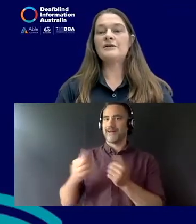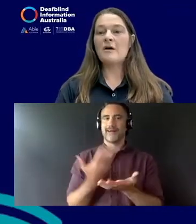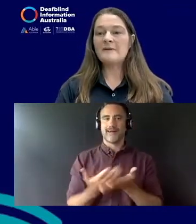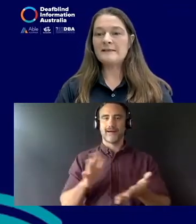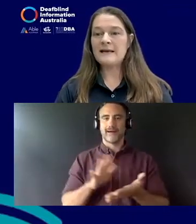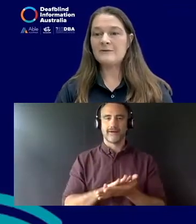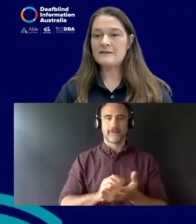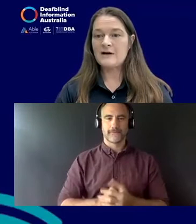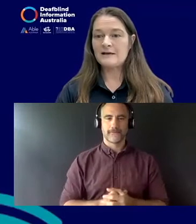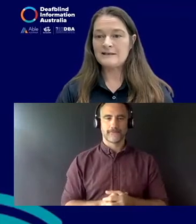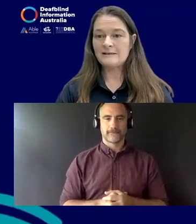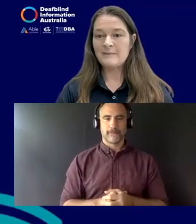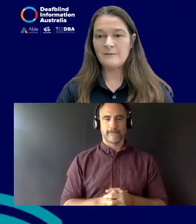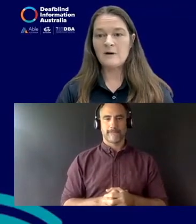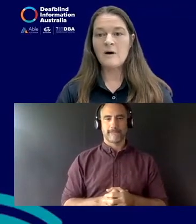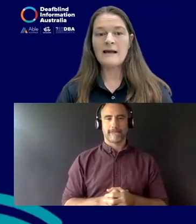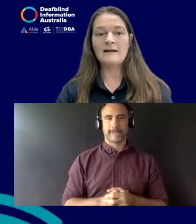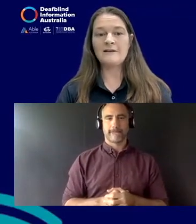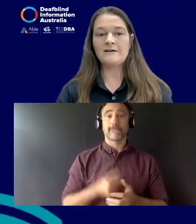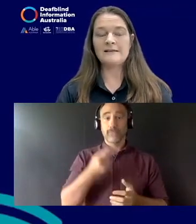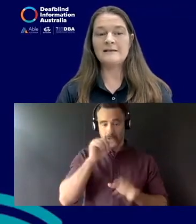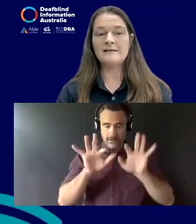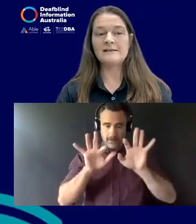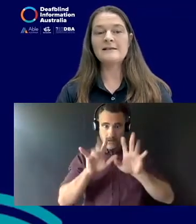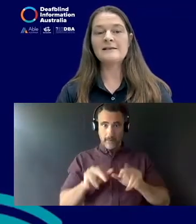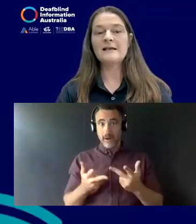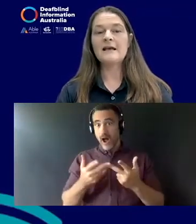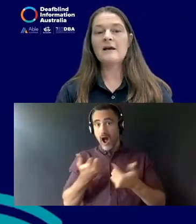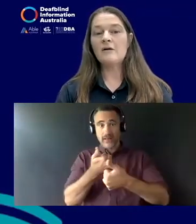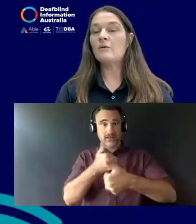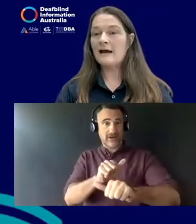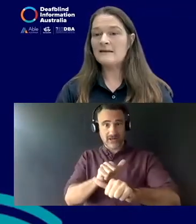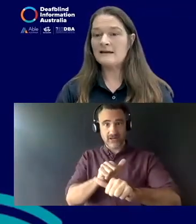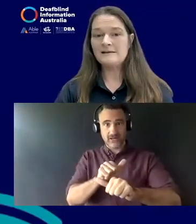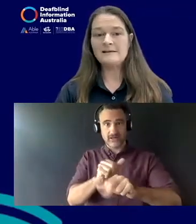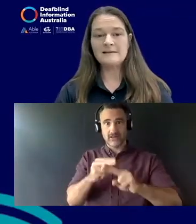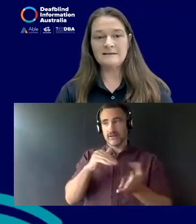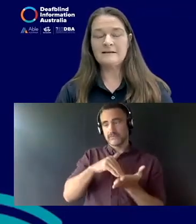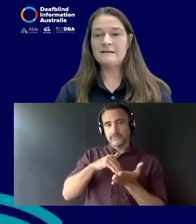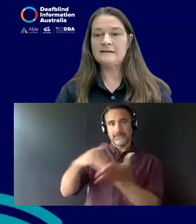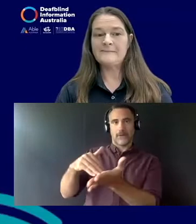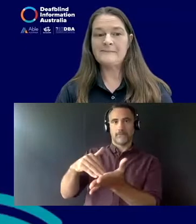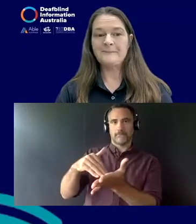Should compensatory strategies be required for those senses? What are these?